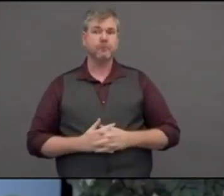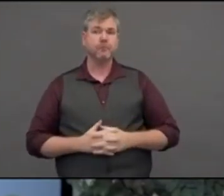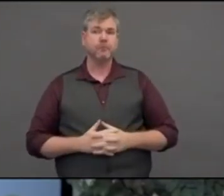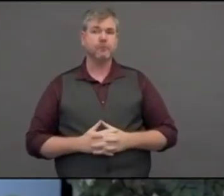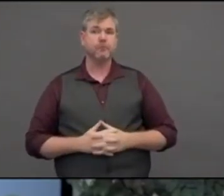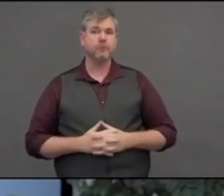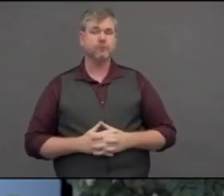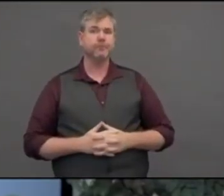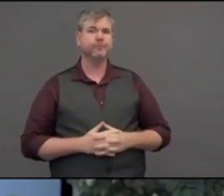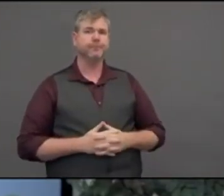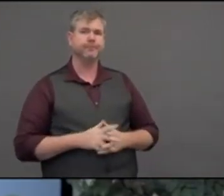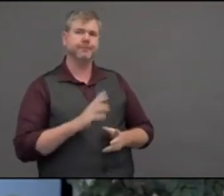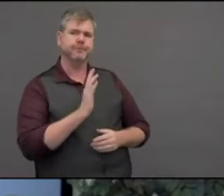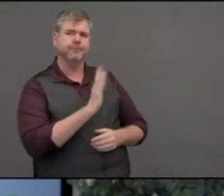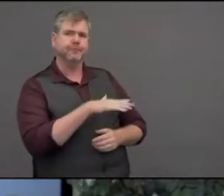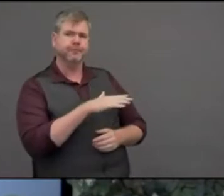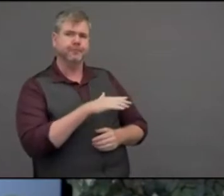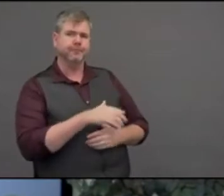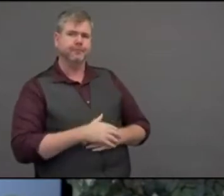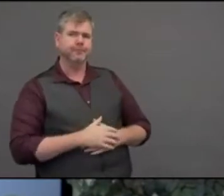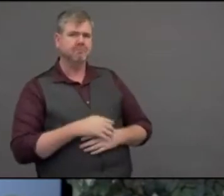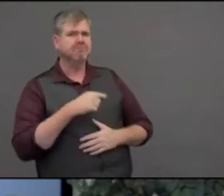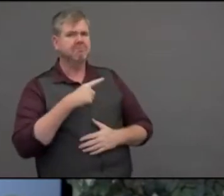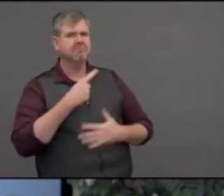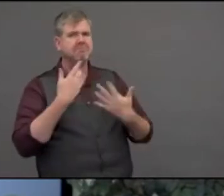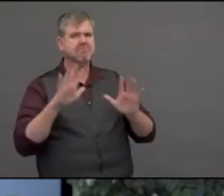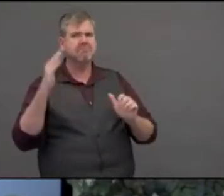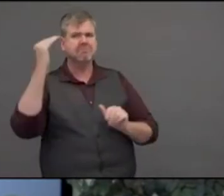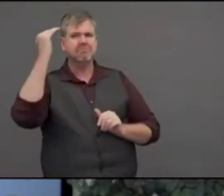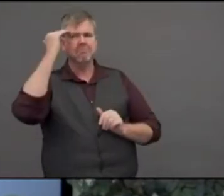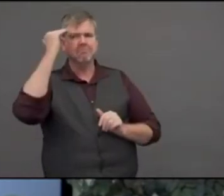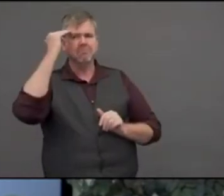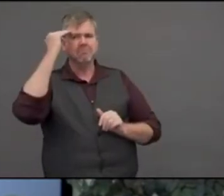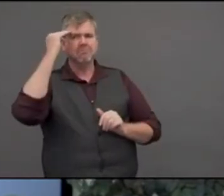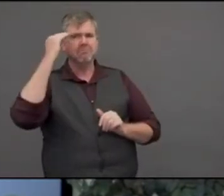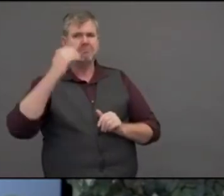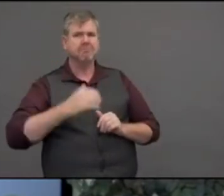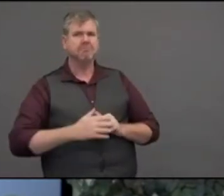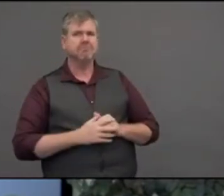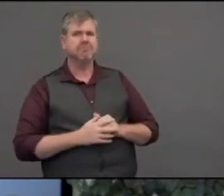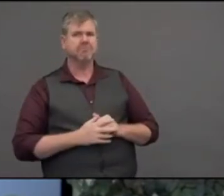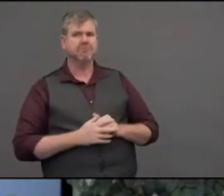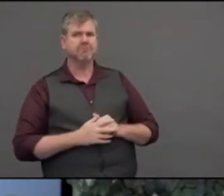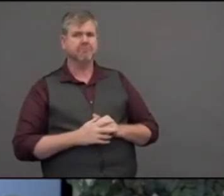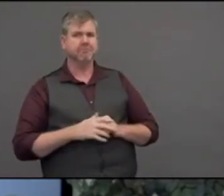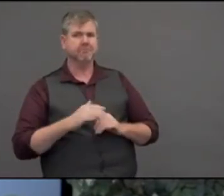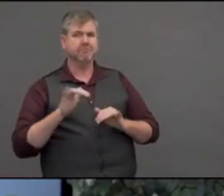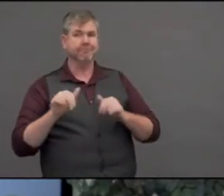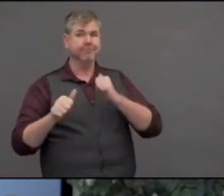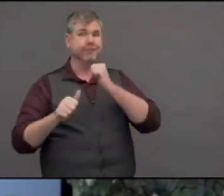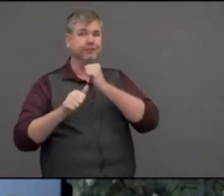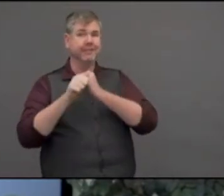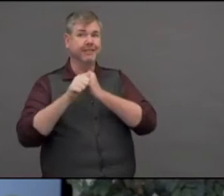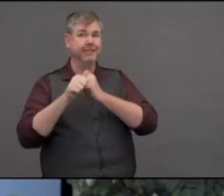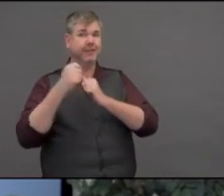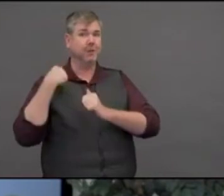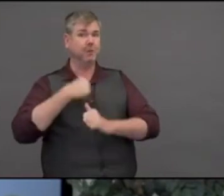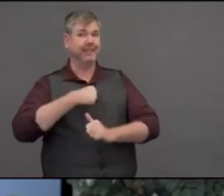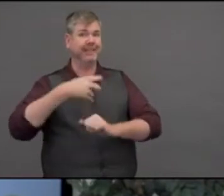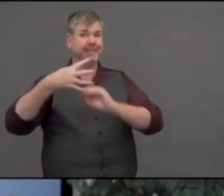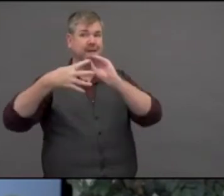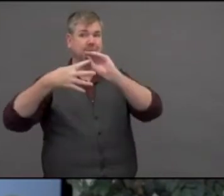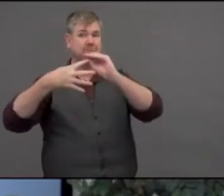James, we, as you know, we were moved into the red risk level, and if